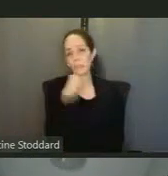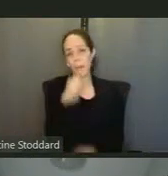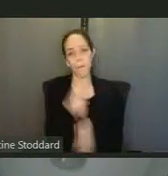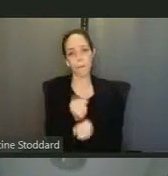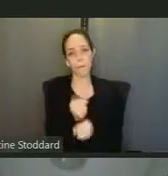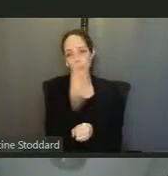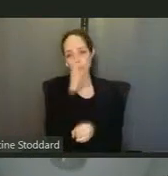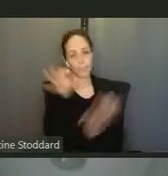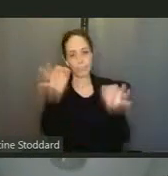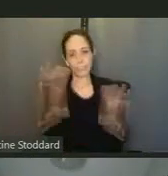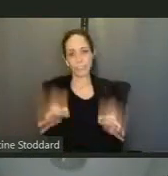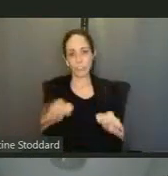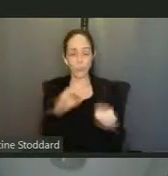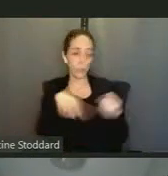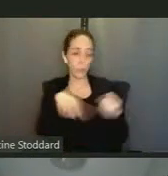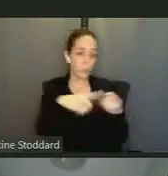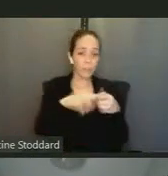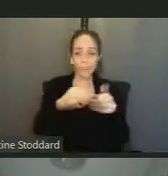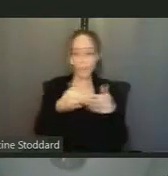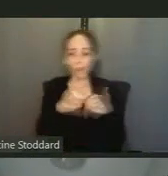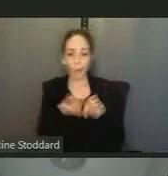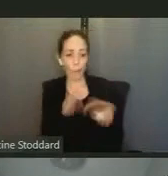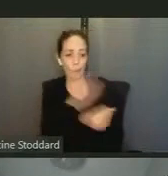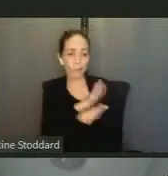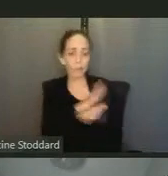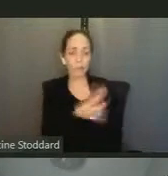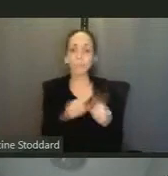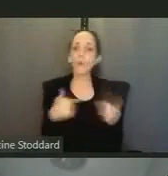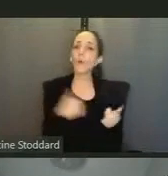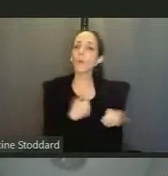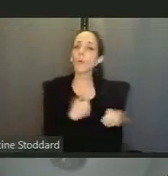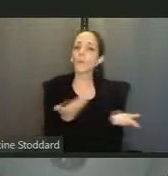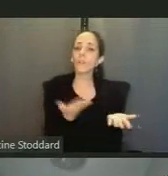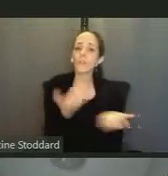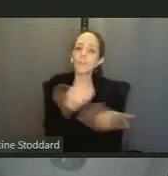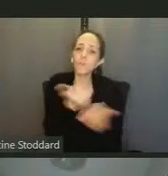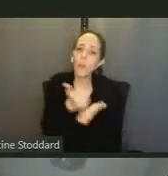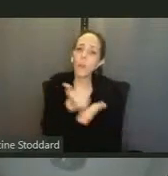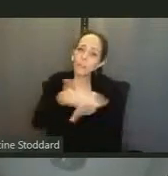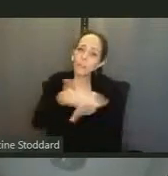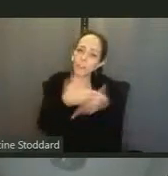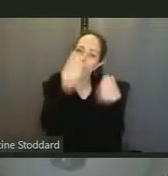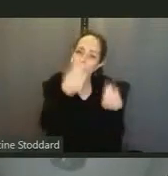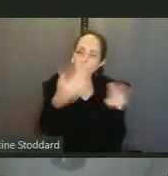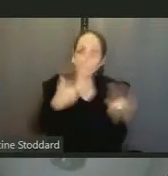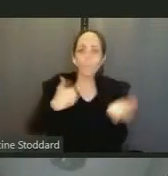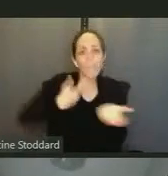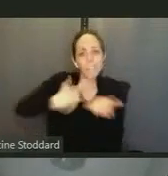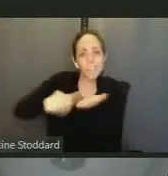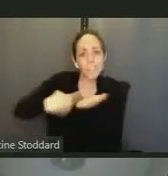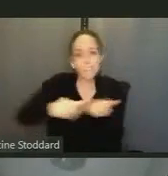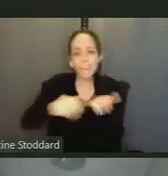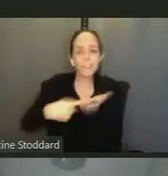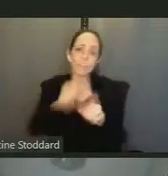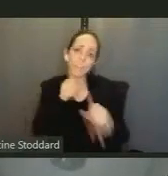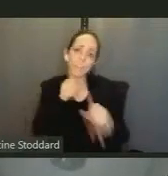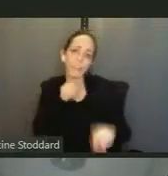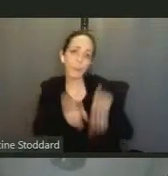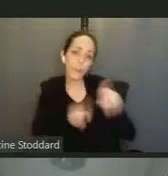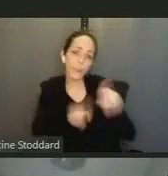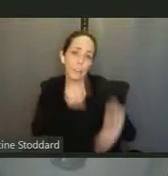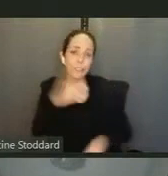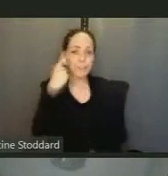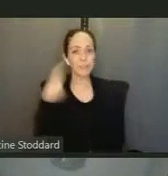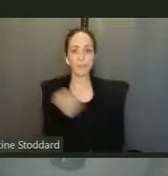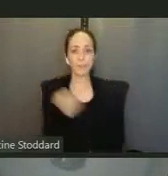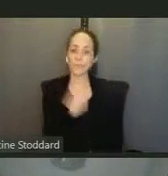when and how to open schools, we're here to help, to share information, to have discussion, to answer questions, because we know it's